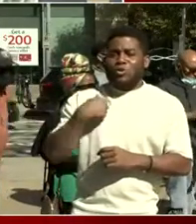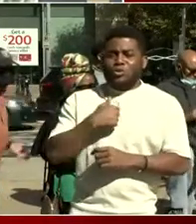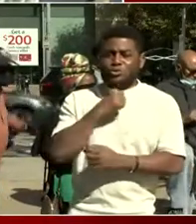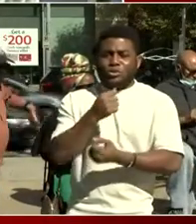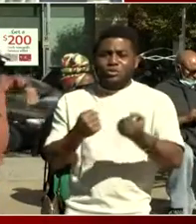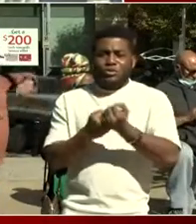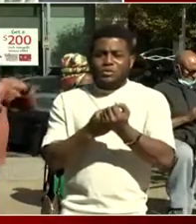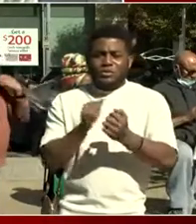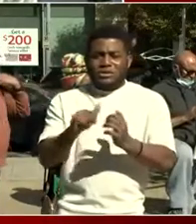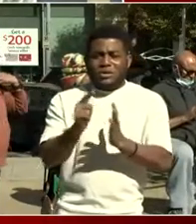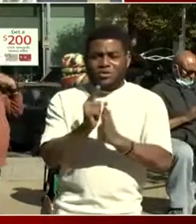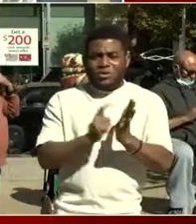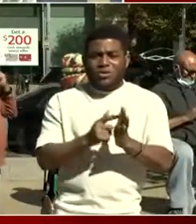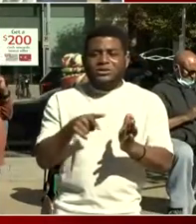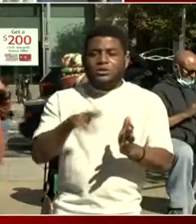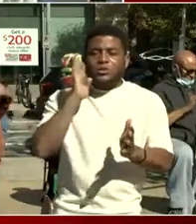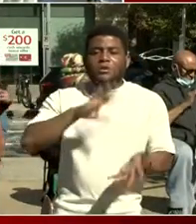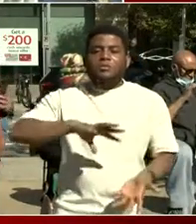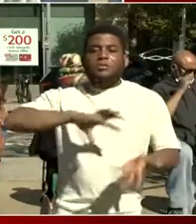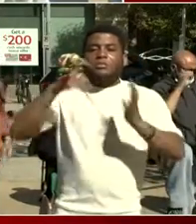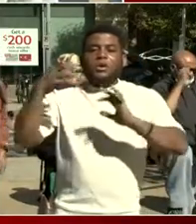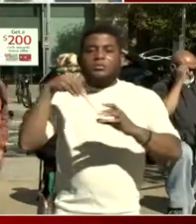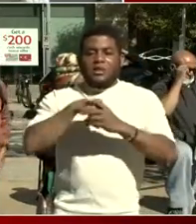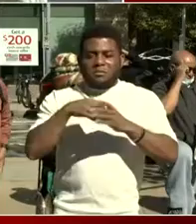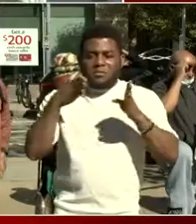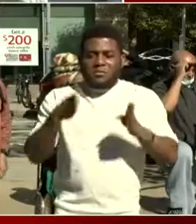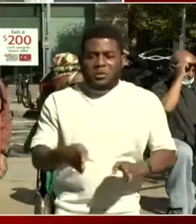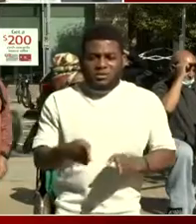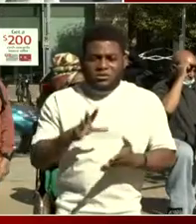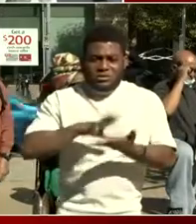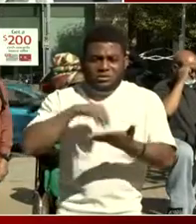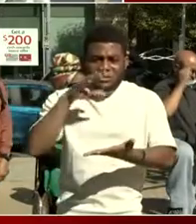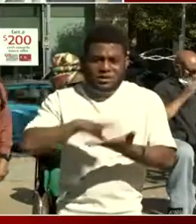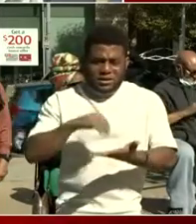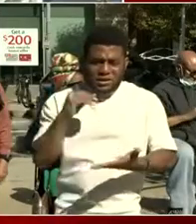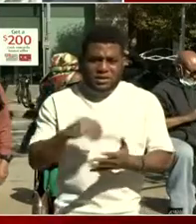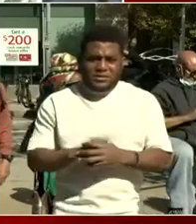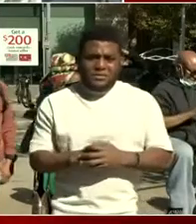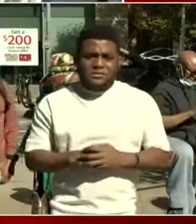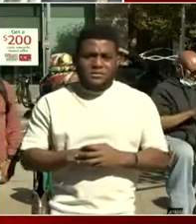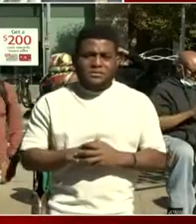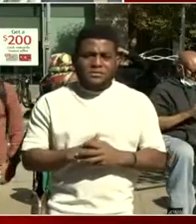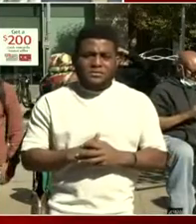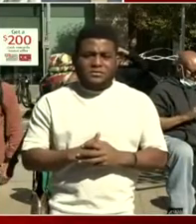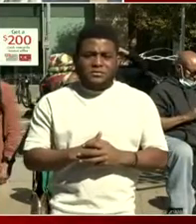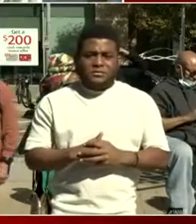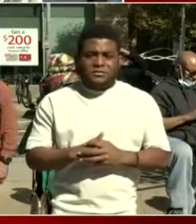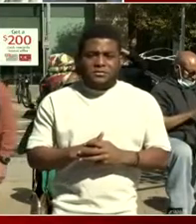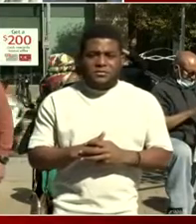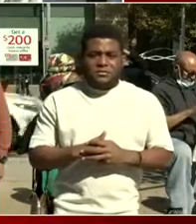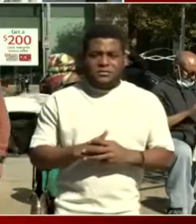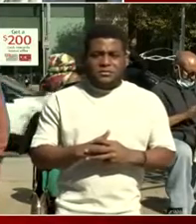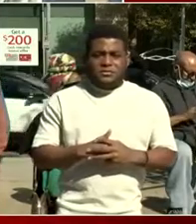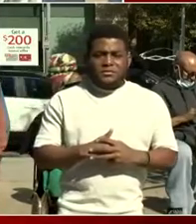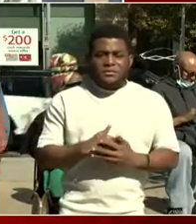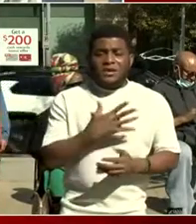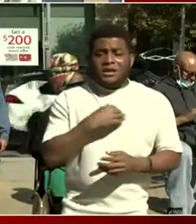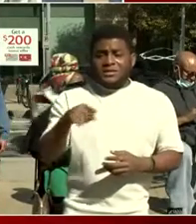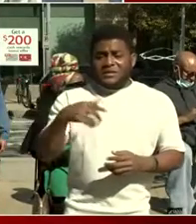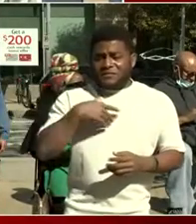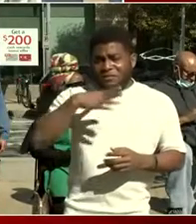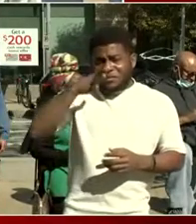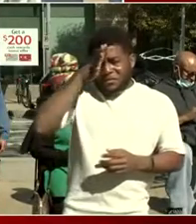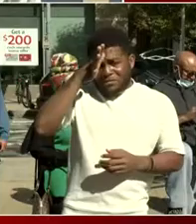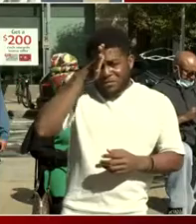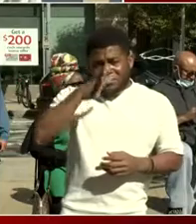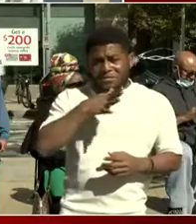in-person learning. There are parents who are complaining that child services are being called on their And there are parents who are thrilled that their children